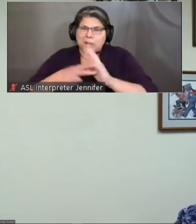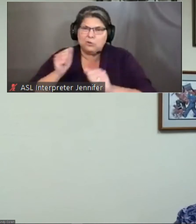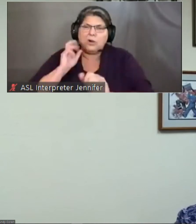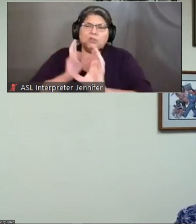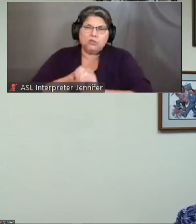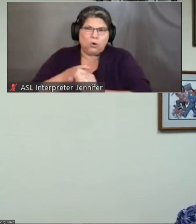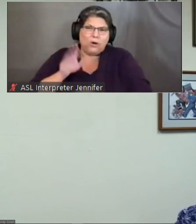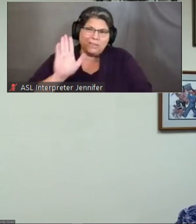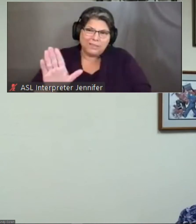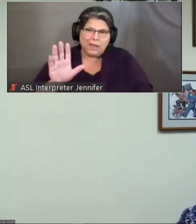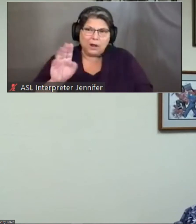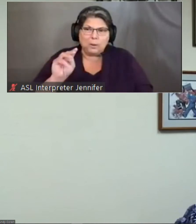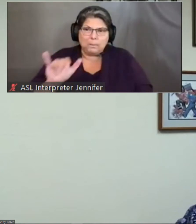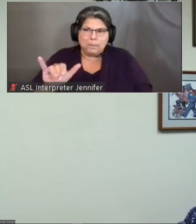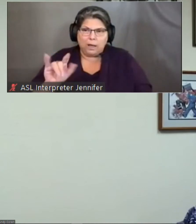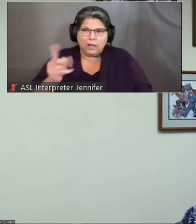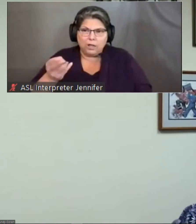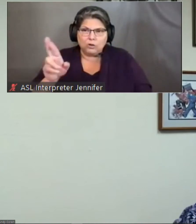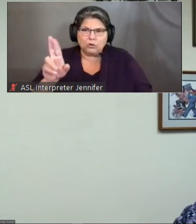Turn program, which is